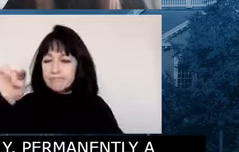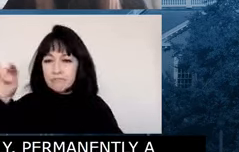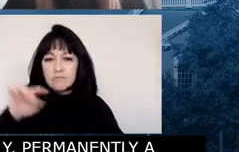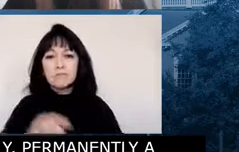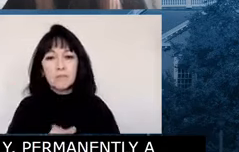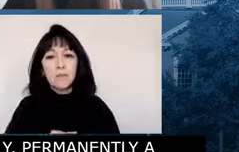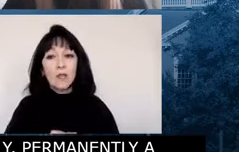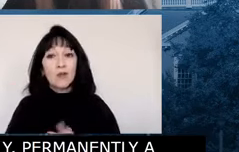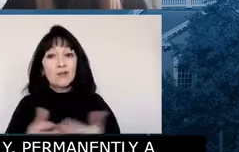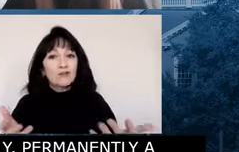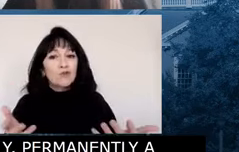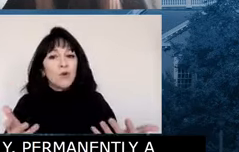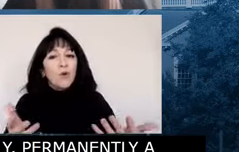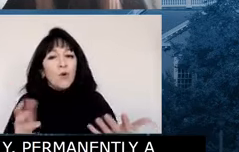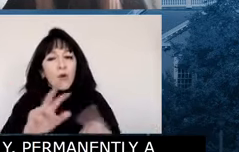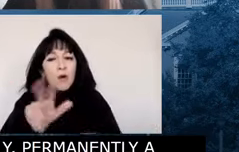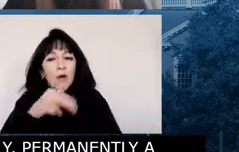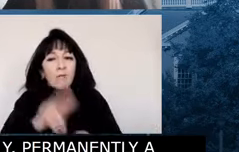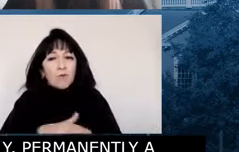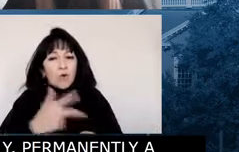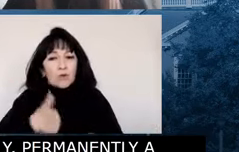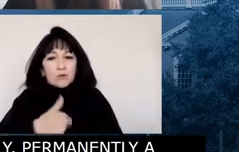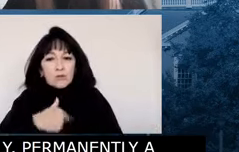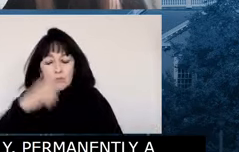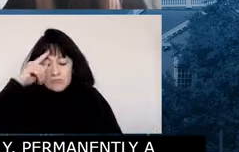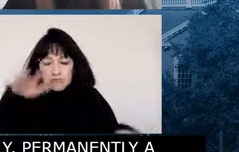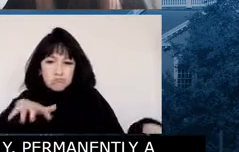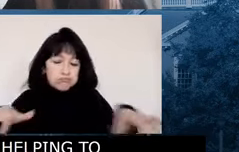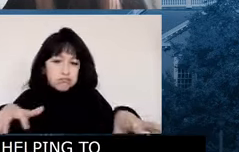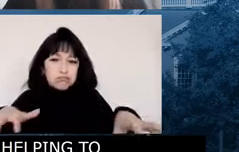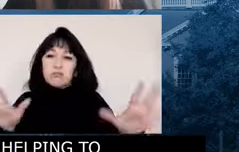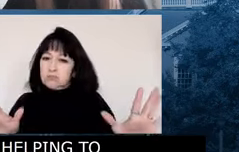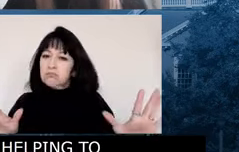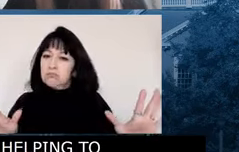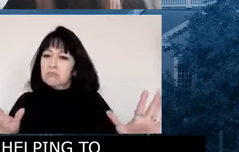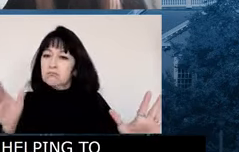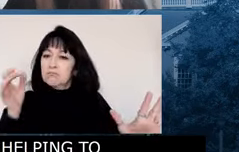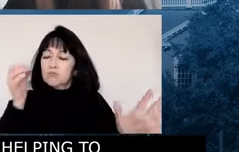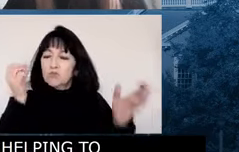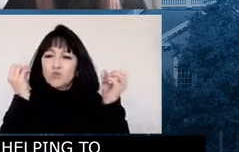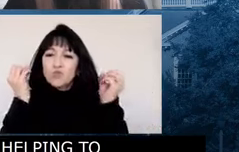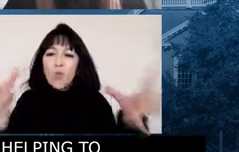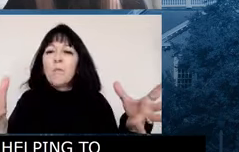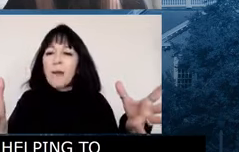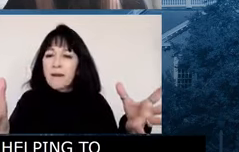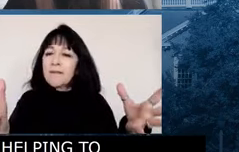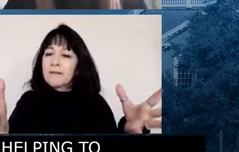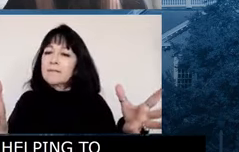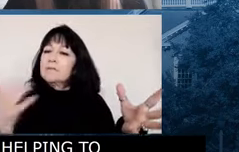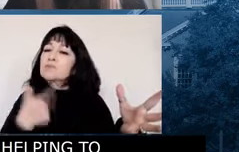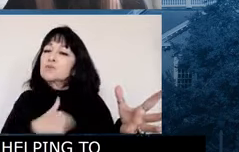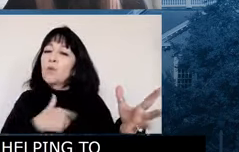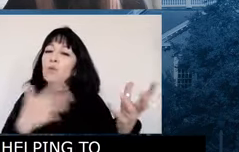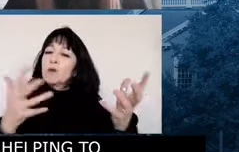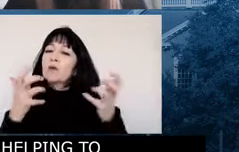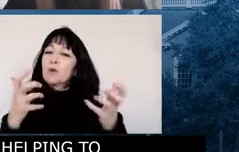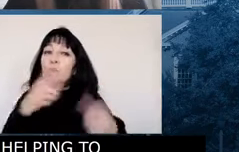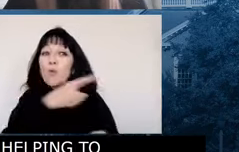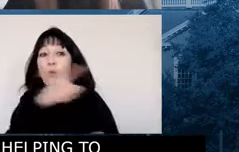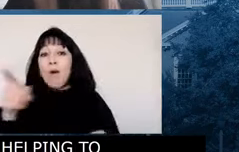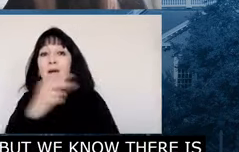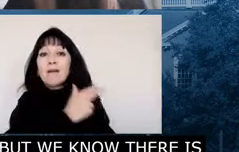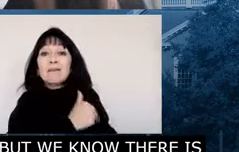those hospitals. But we know there's still a ton of spread, as Dr. Rattay said. So we'll meet together and talk about